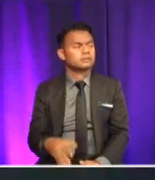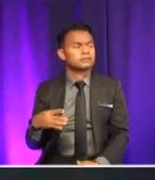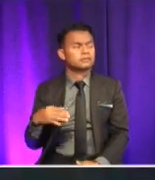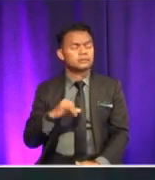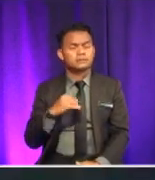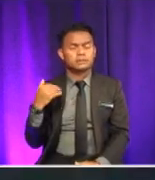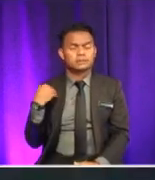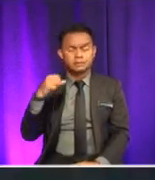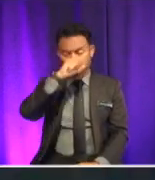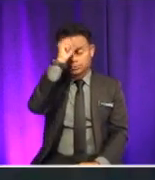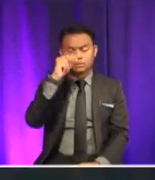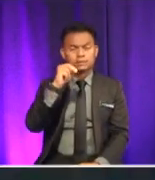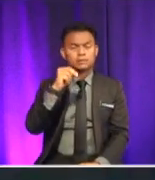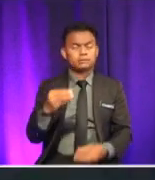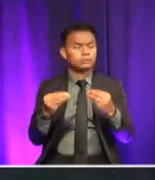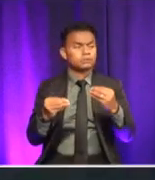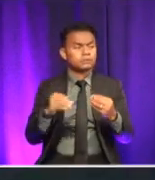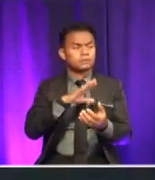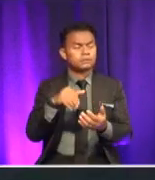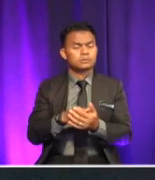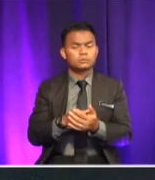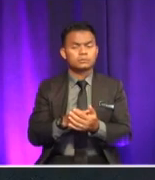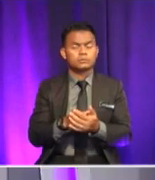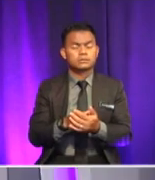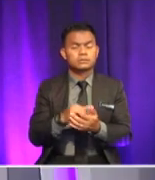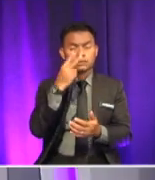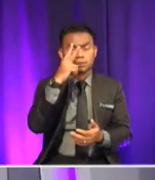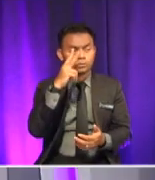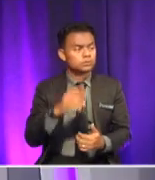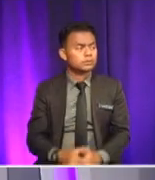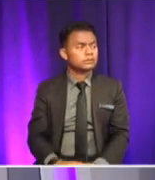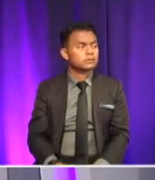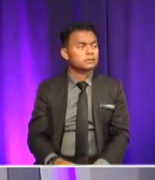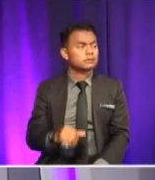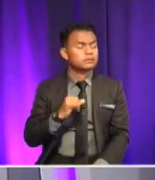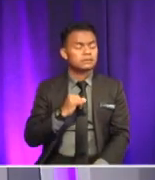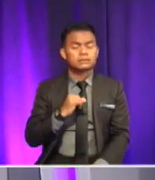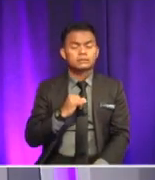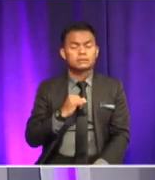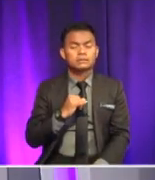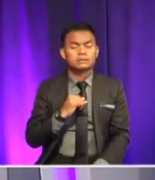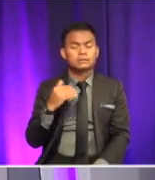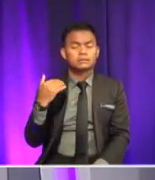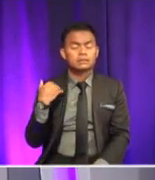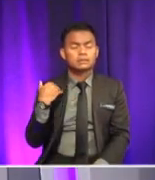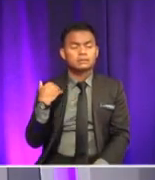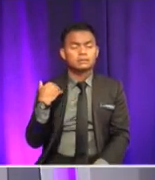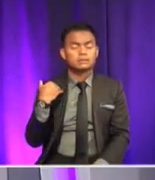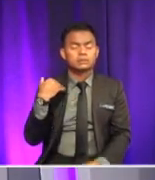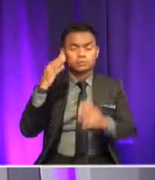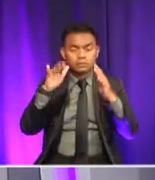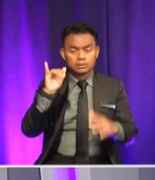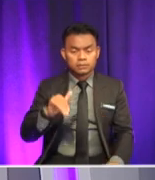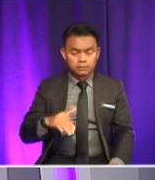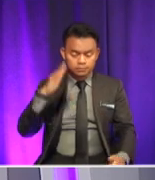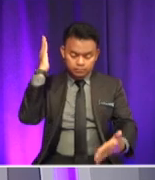sure other pupils watching might relate to as well, but I have experienced getting a writer's block during the exam.